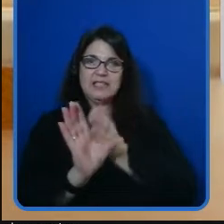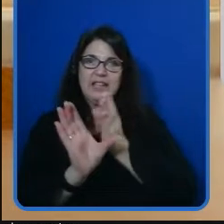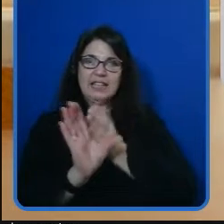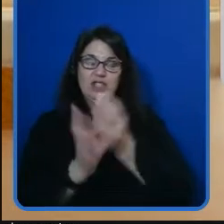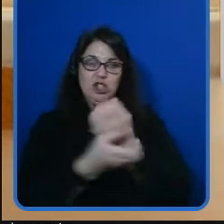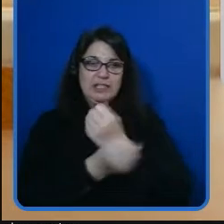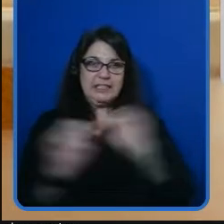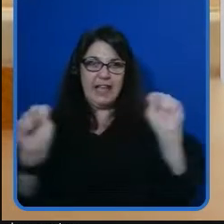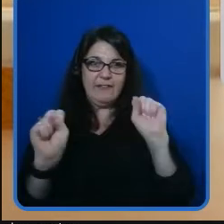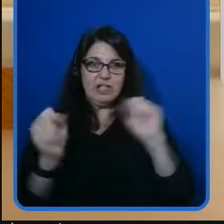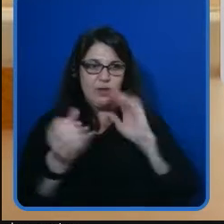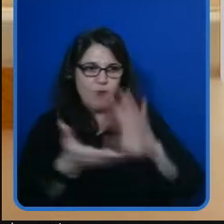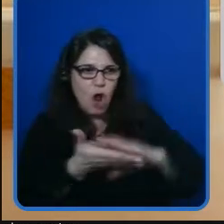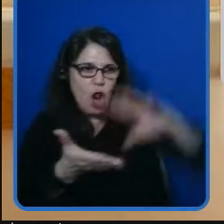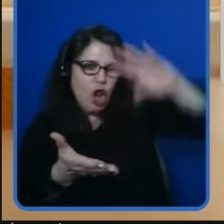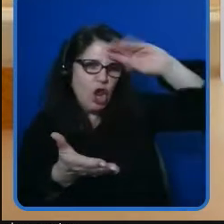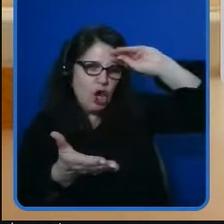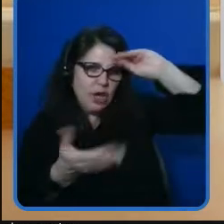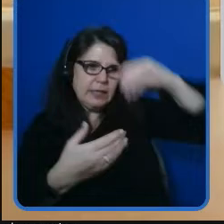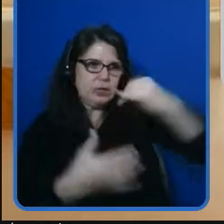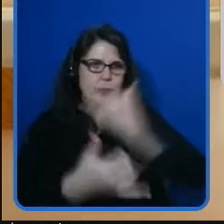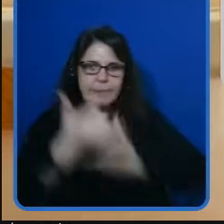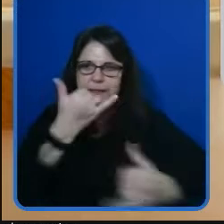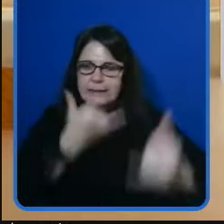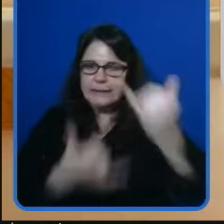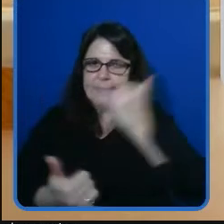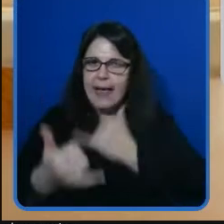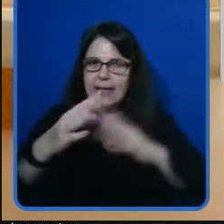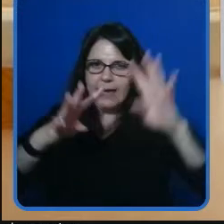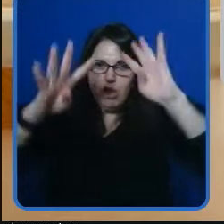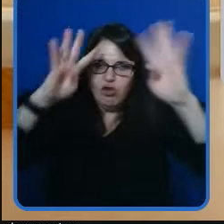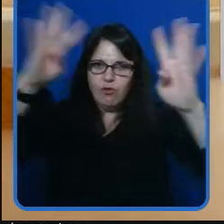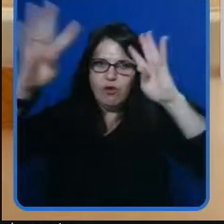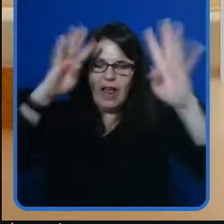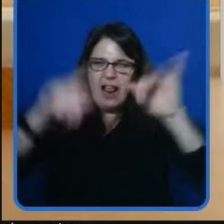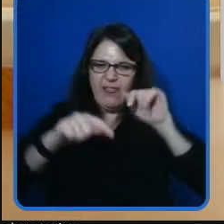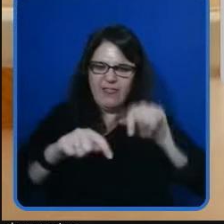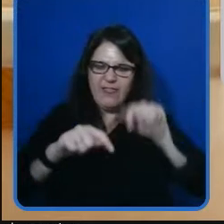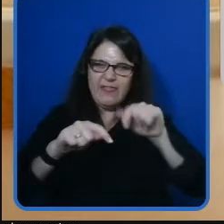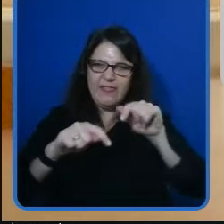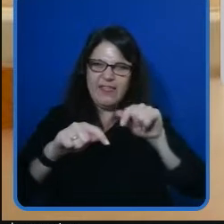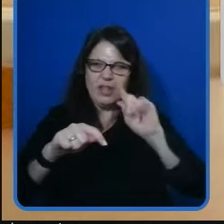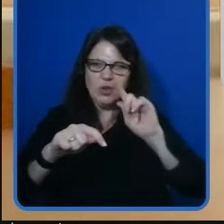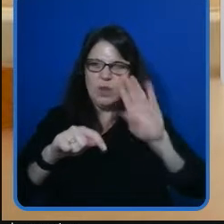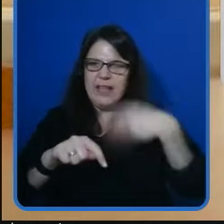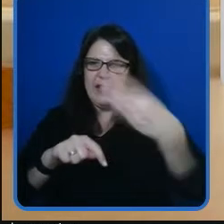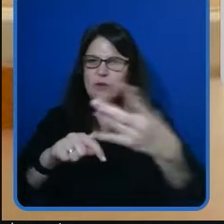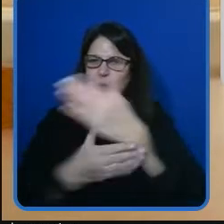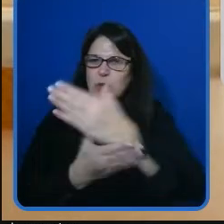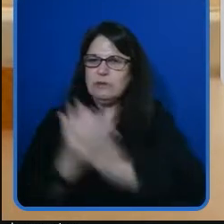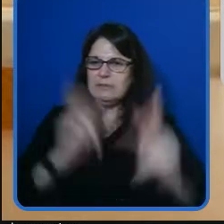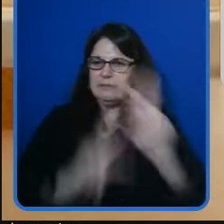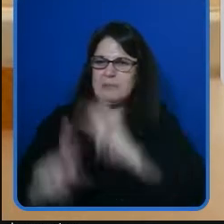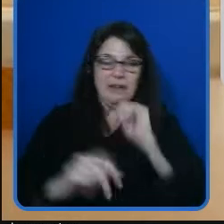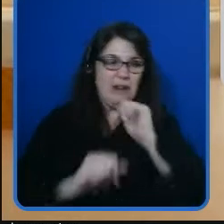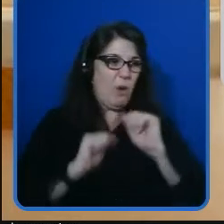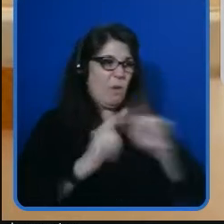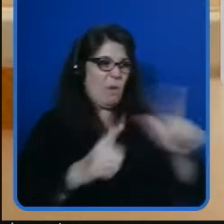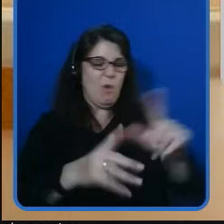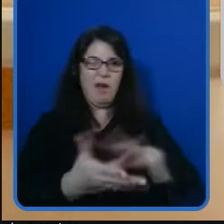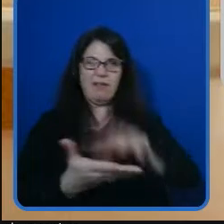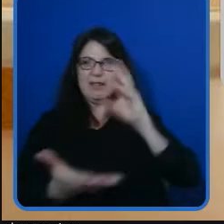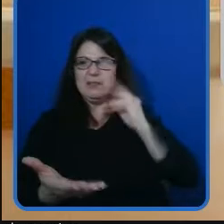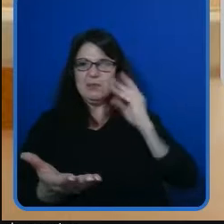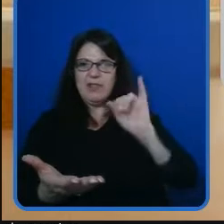need to learn, make mistakes, and innovate is only afforded to some, but not all of us,